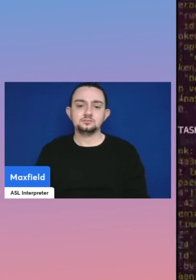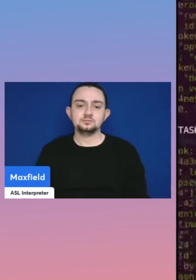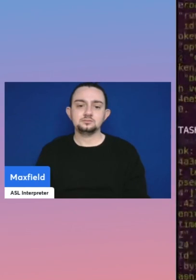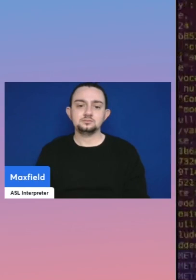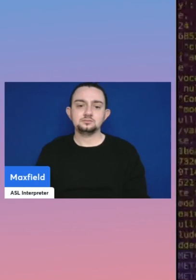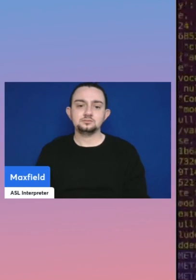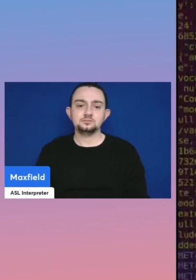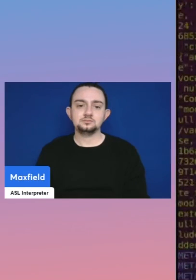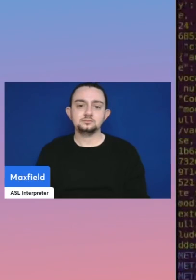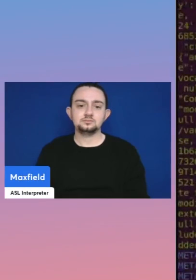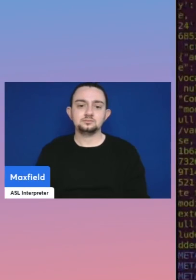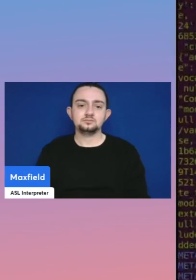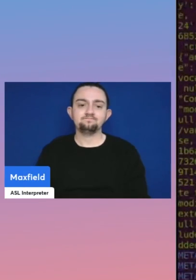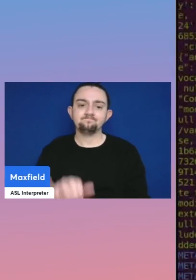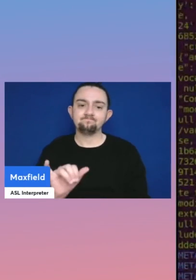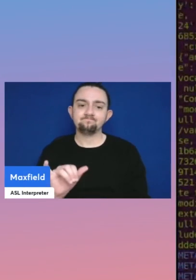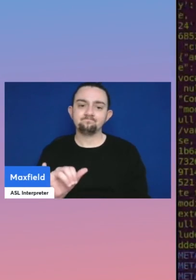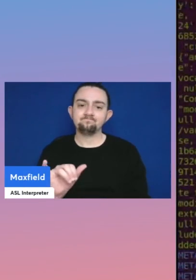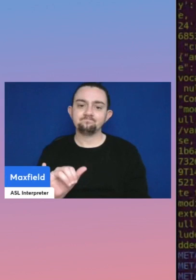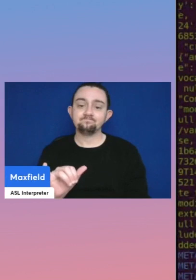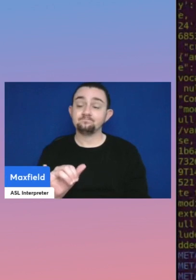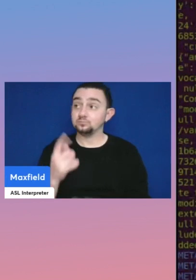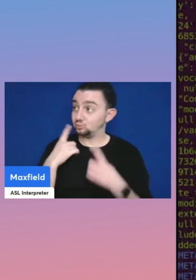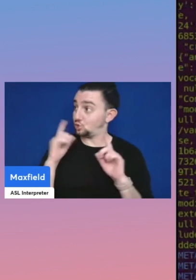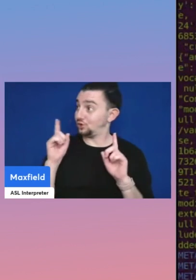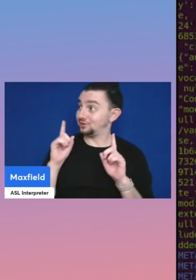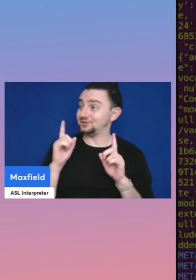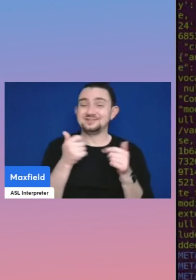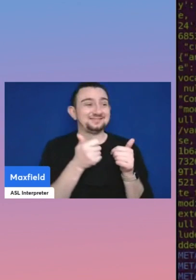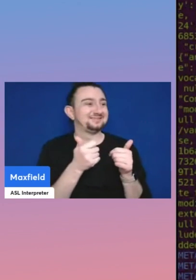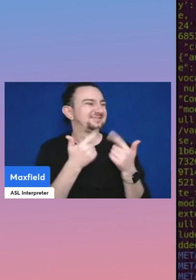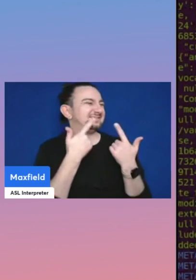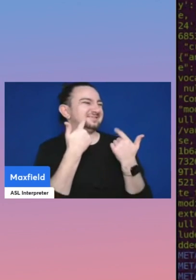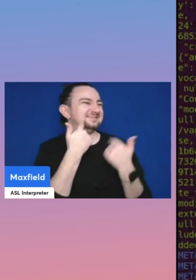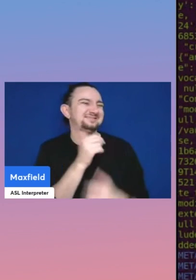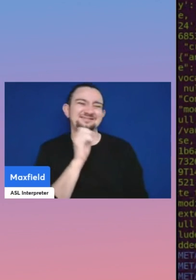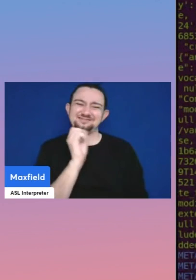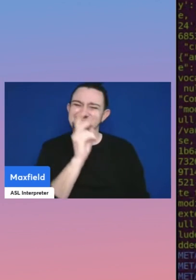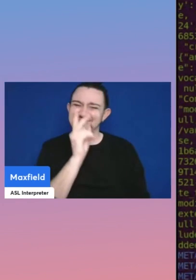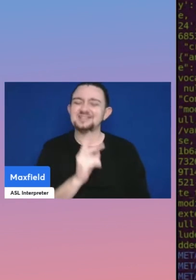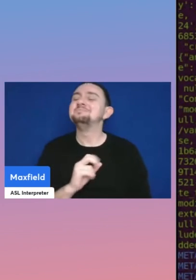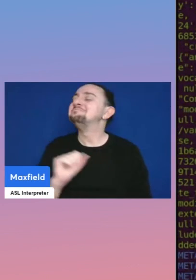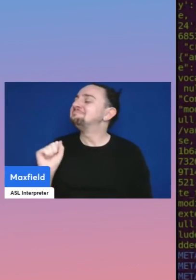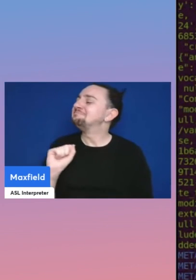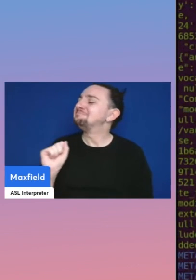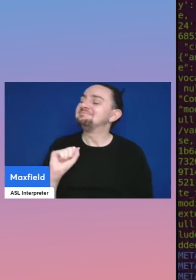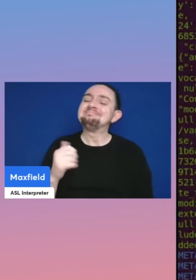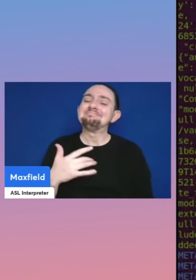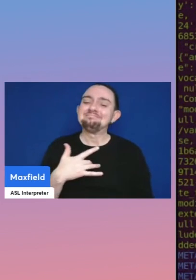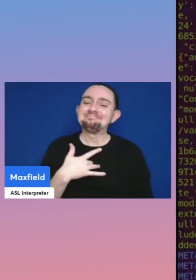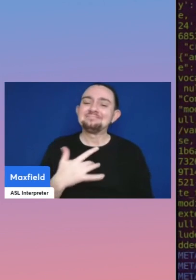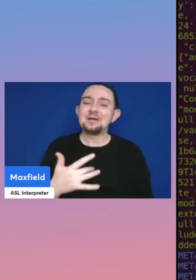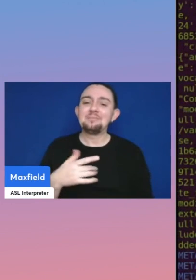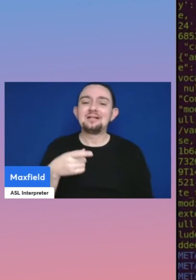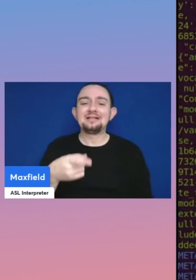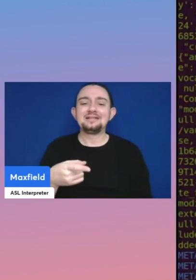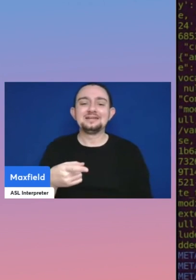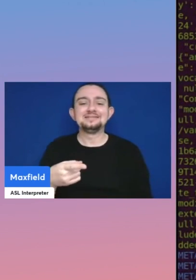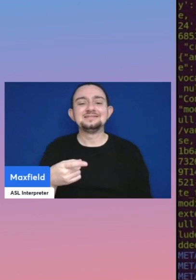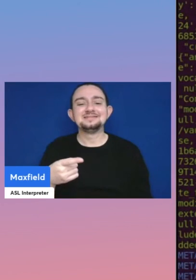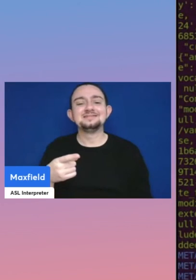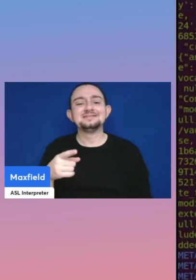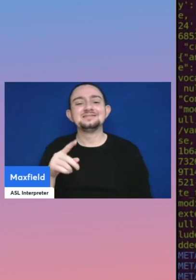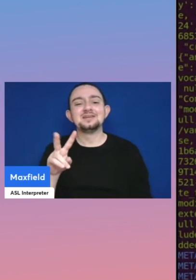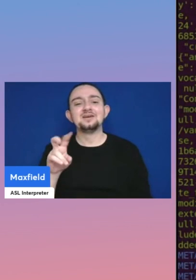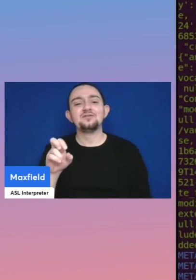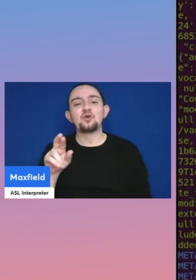Yep. Doing more verbose. It worked. Yep. Okay. Yeah, usually using the verbose mode always helps me to